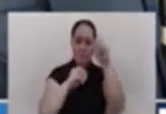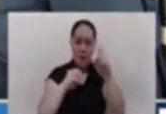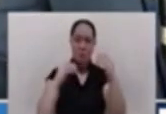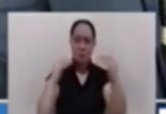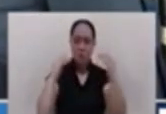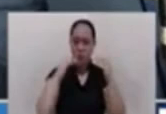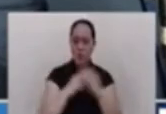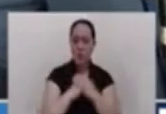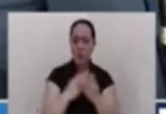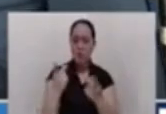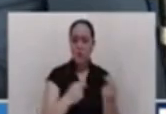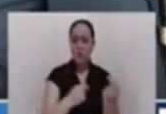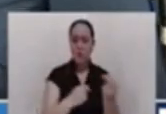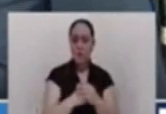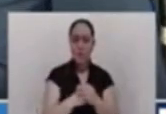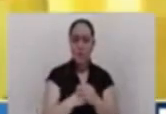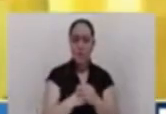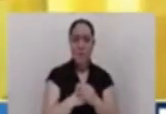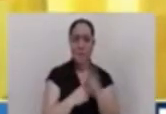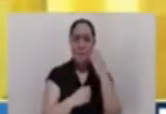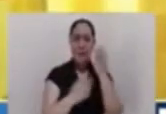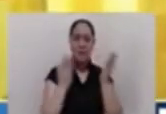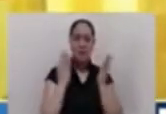Salamat, salamat.